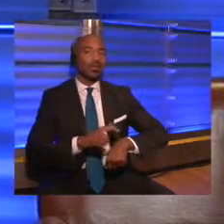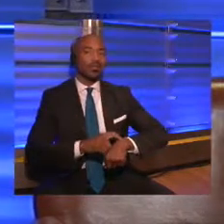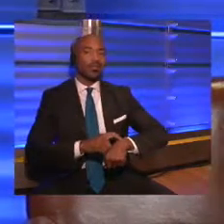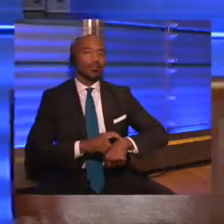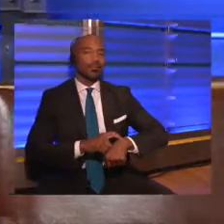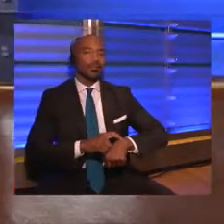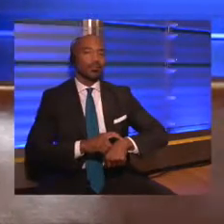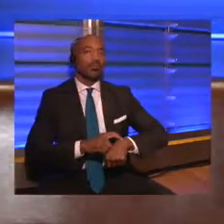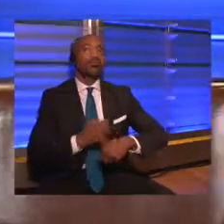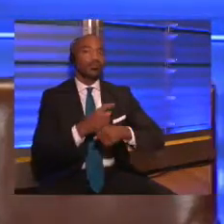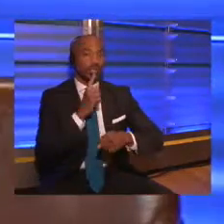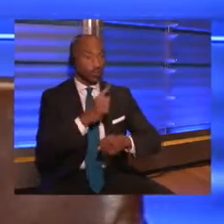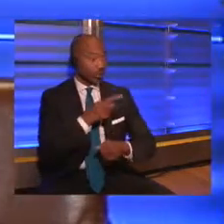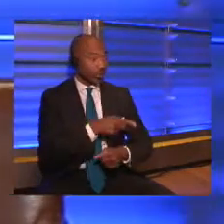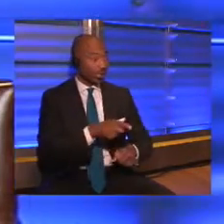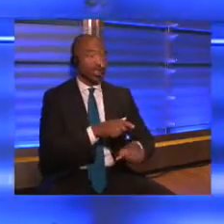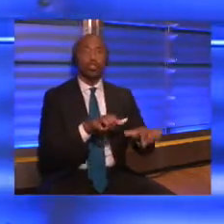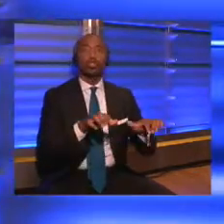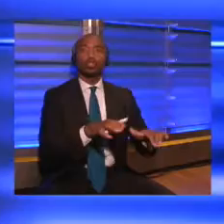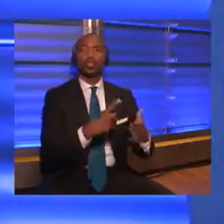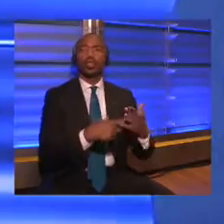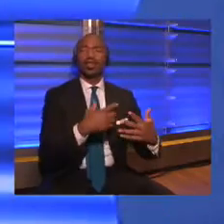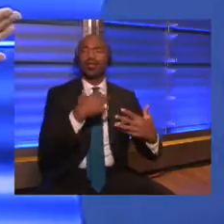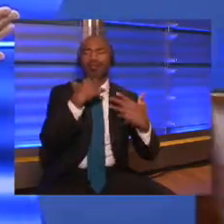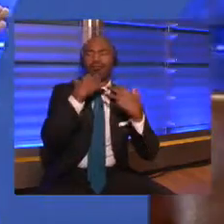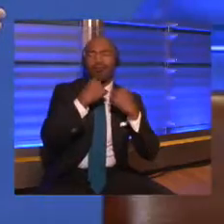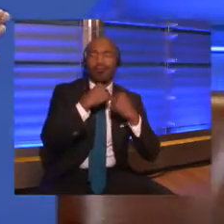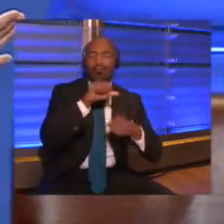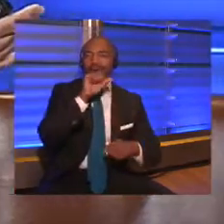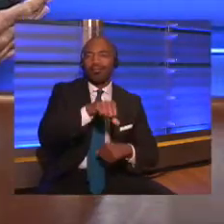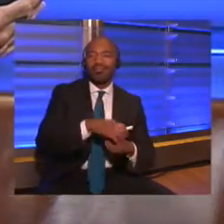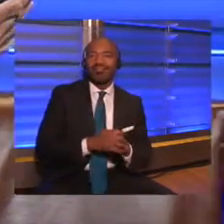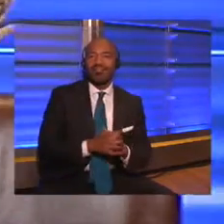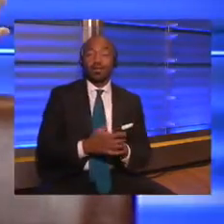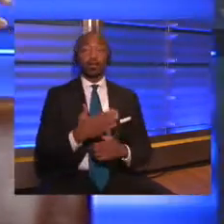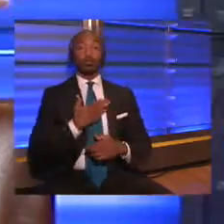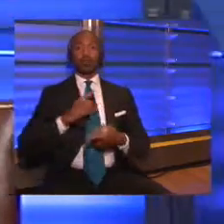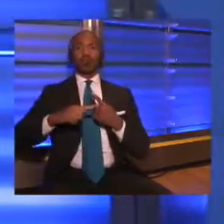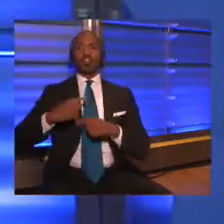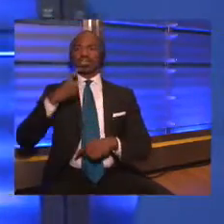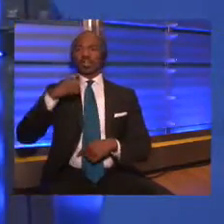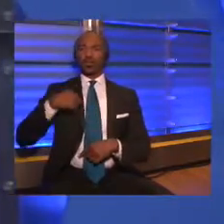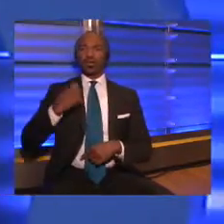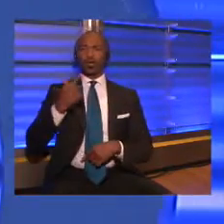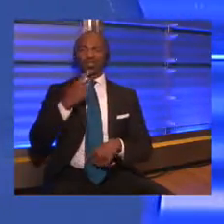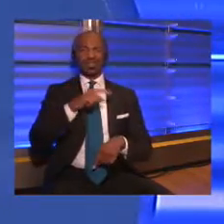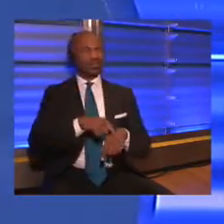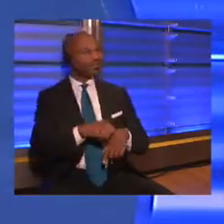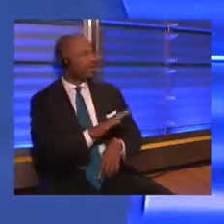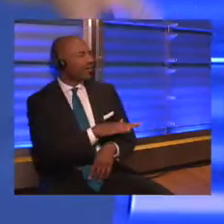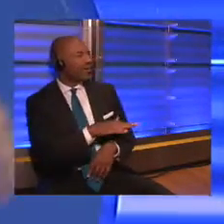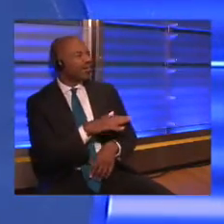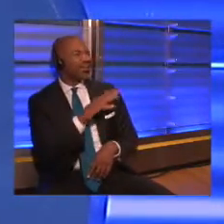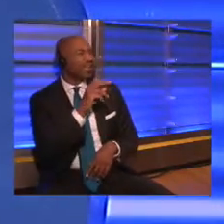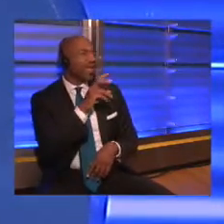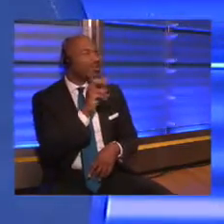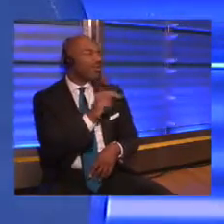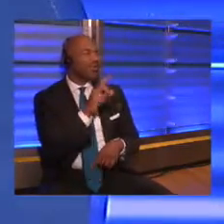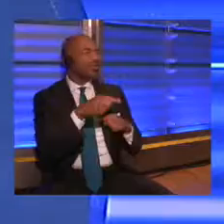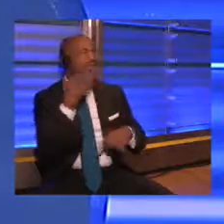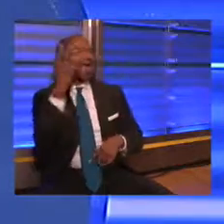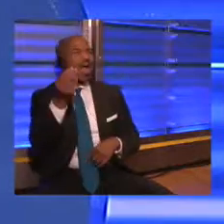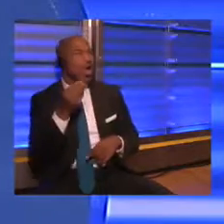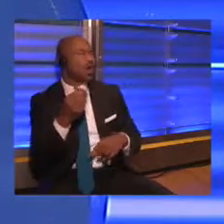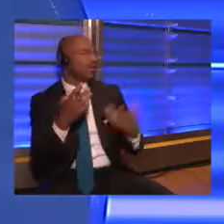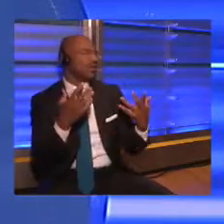connect with the things that they love. You know, my friends will tell me all the time, they'll say, no way, Kevin, when people are out biking or doing a yoga class,